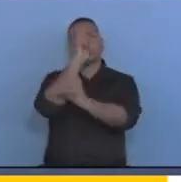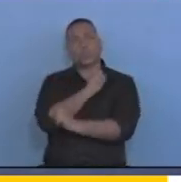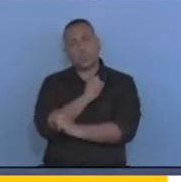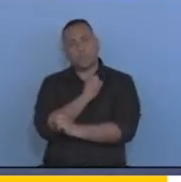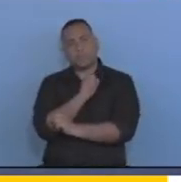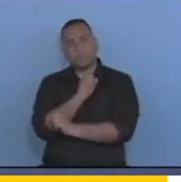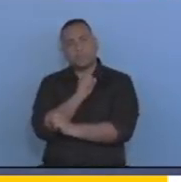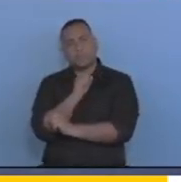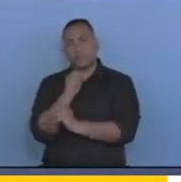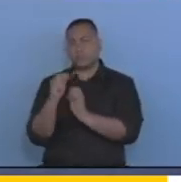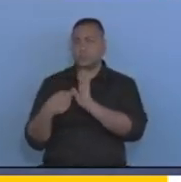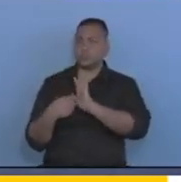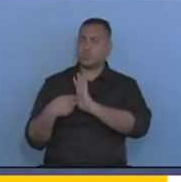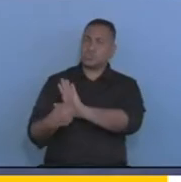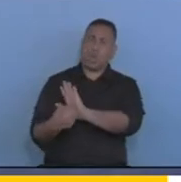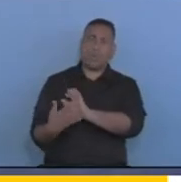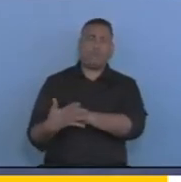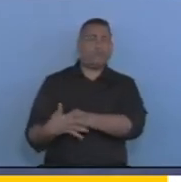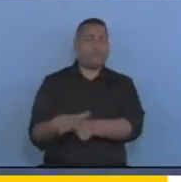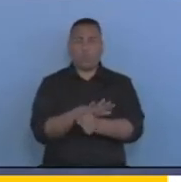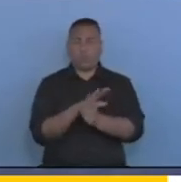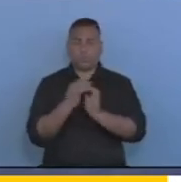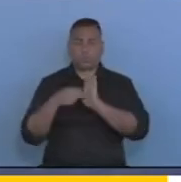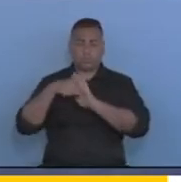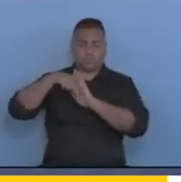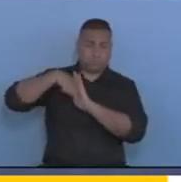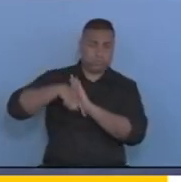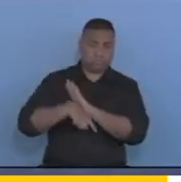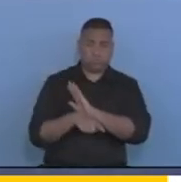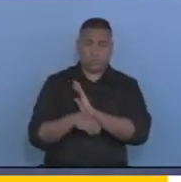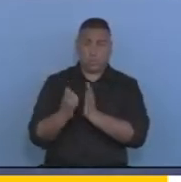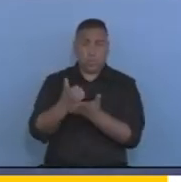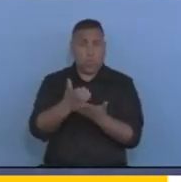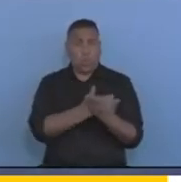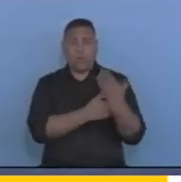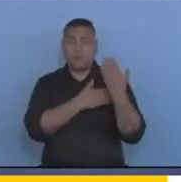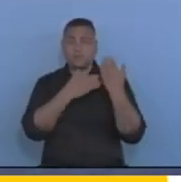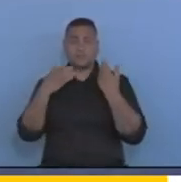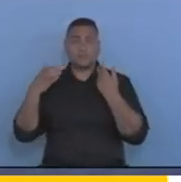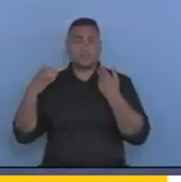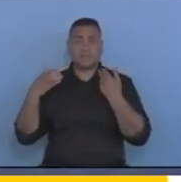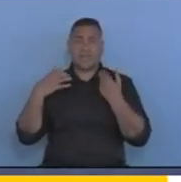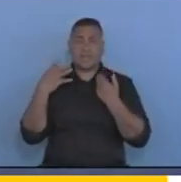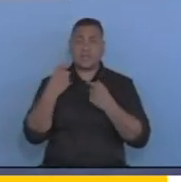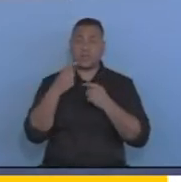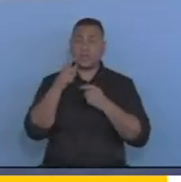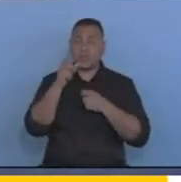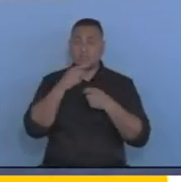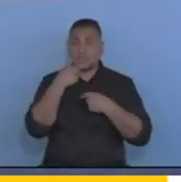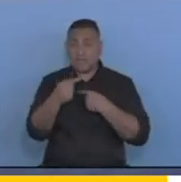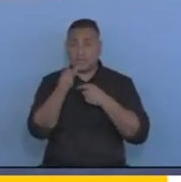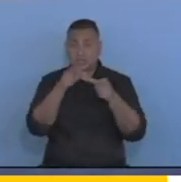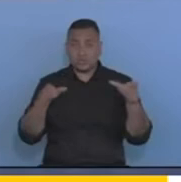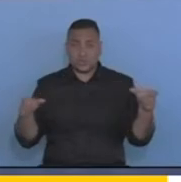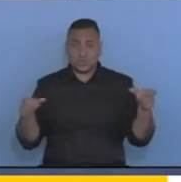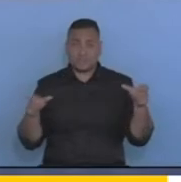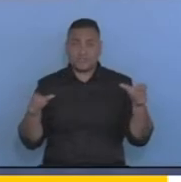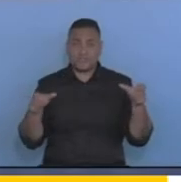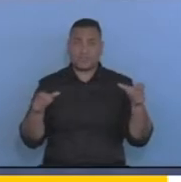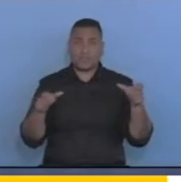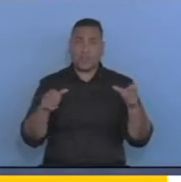of the course. Mm. Correct. Because what I normally say to some of my students is that you need to wake up your hands early enough in your